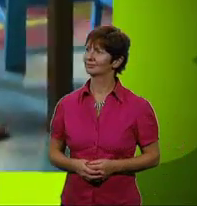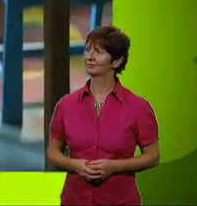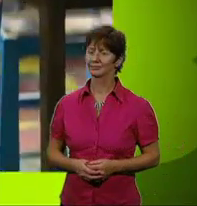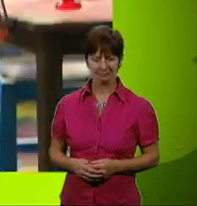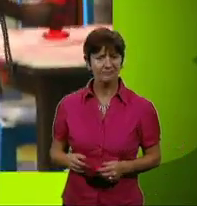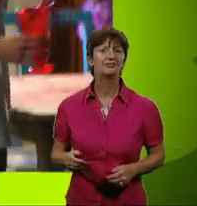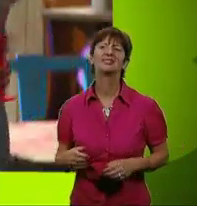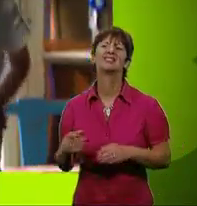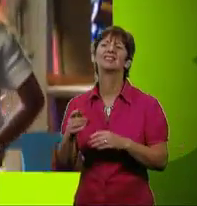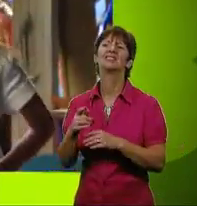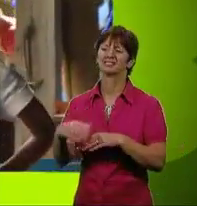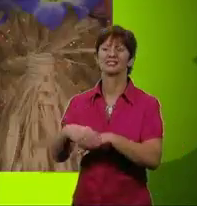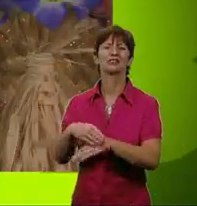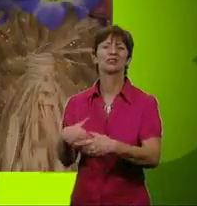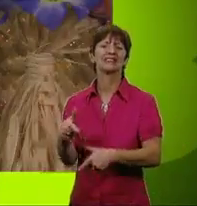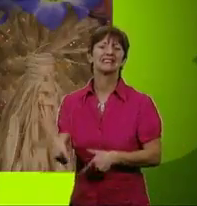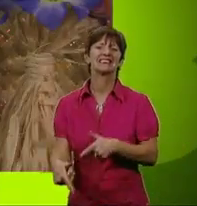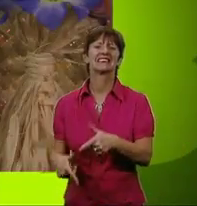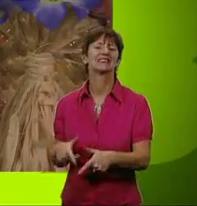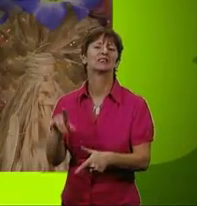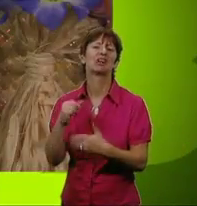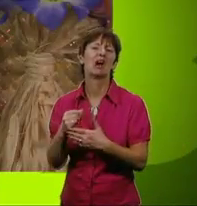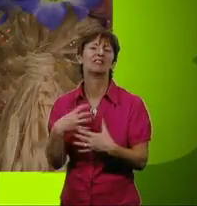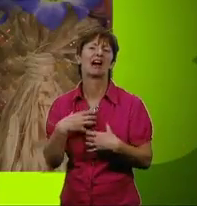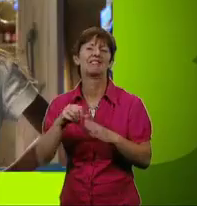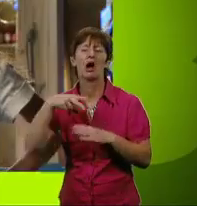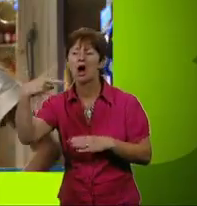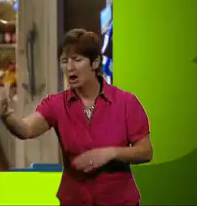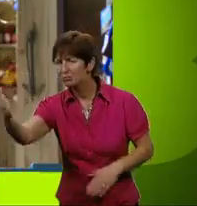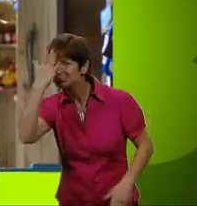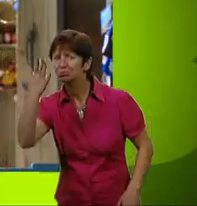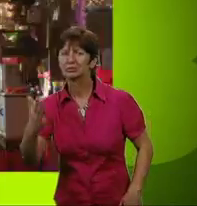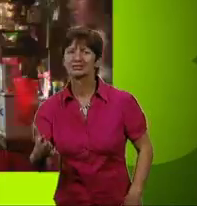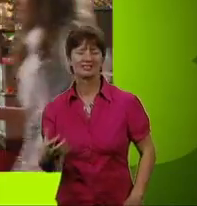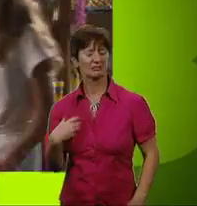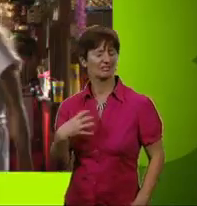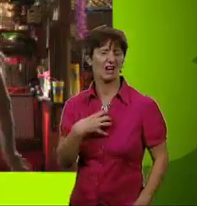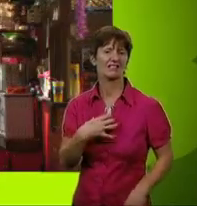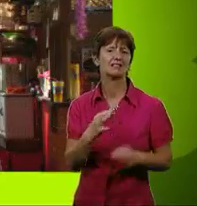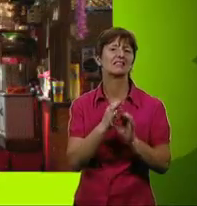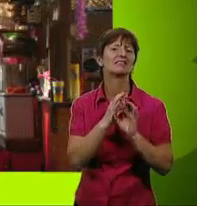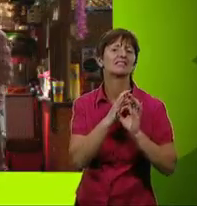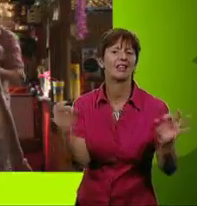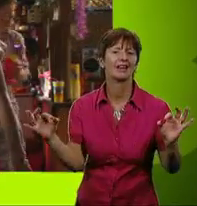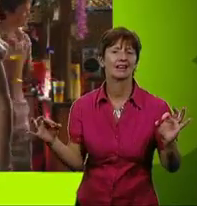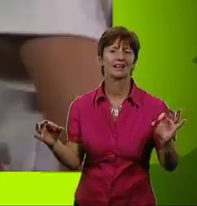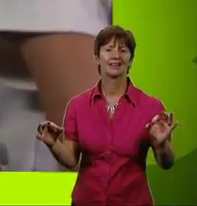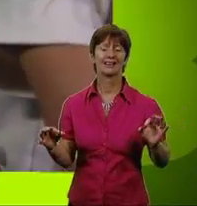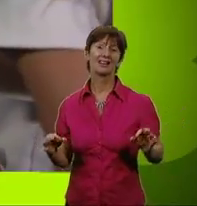Not wearing my shoes, Nancy. What's the matter? Scared of falling flat on your face? I'm not scared of